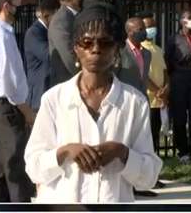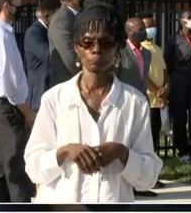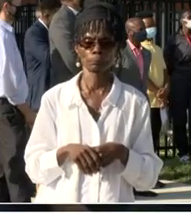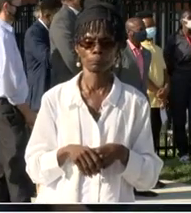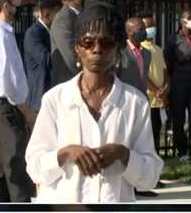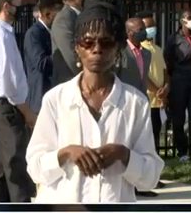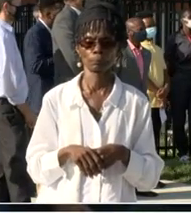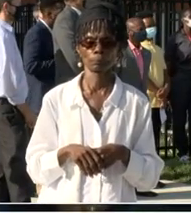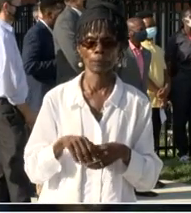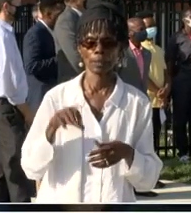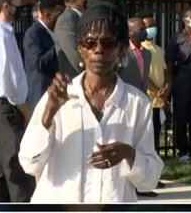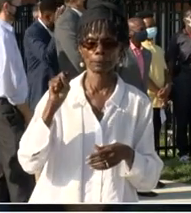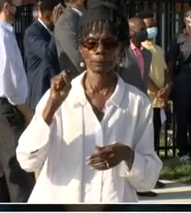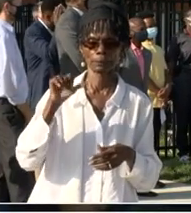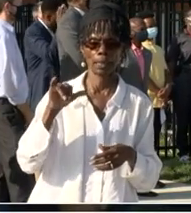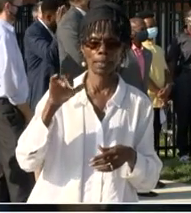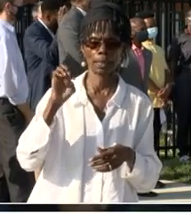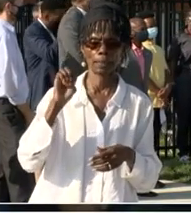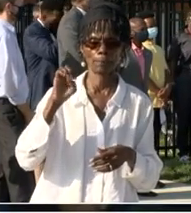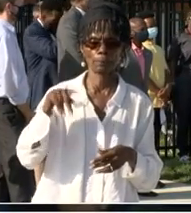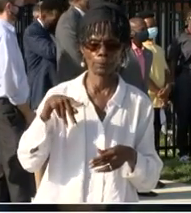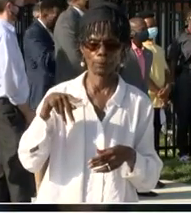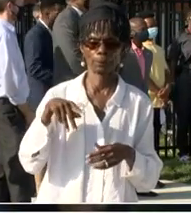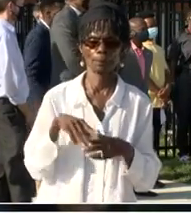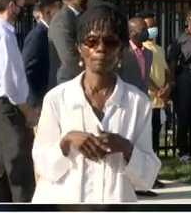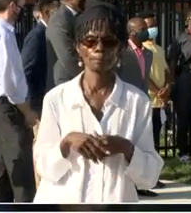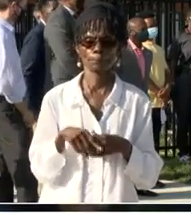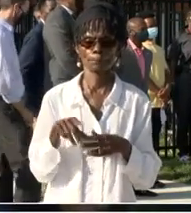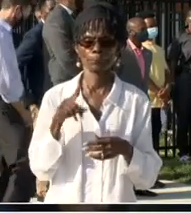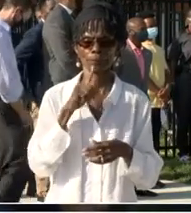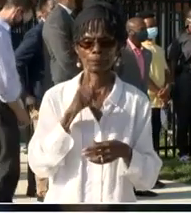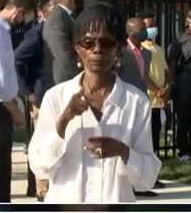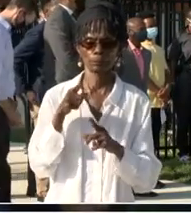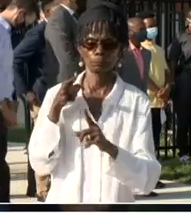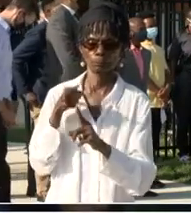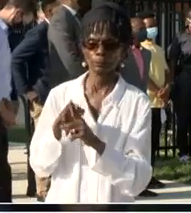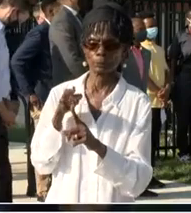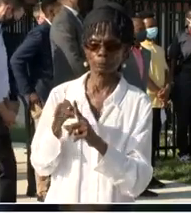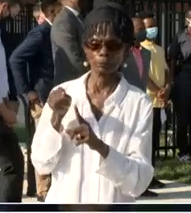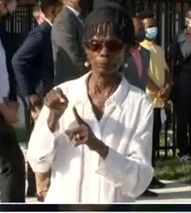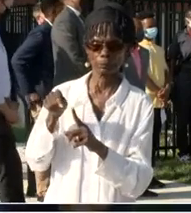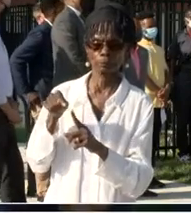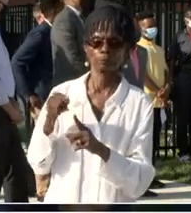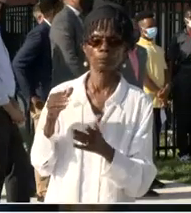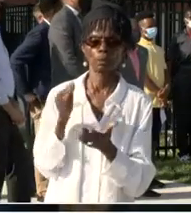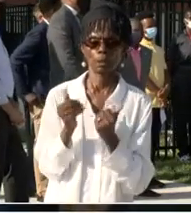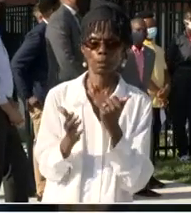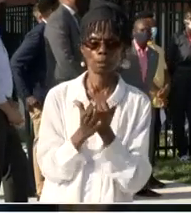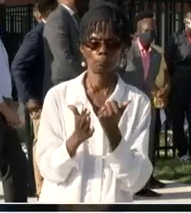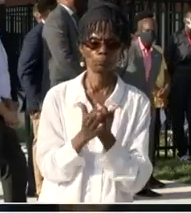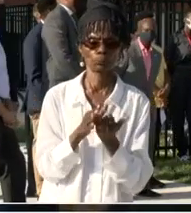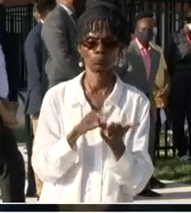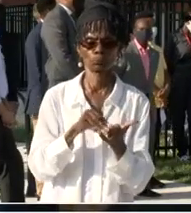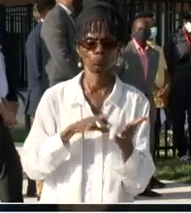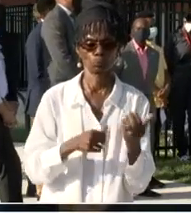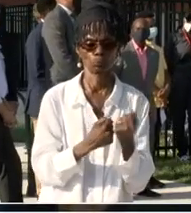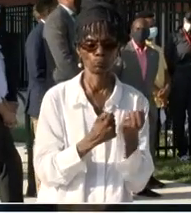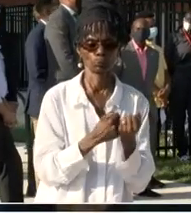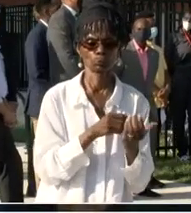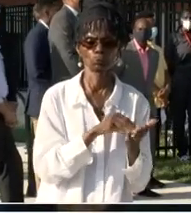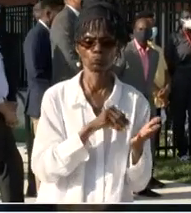work experiences. We know that this is an exciting time, an exhilarating time, and also an anxious